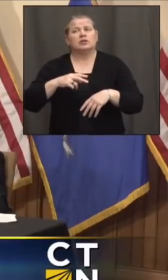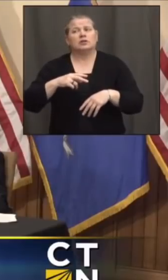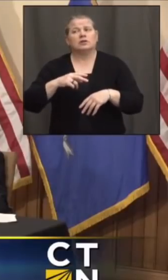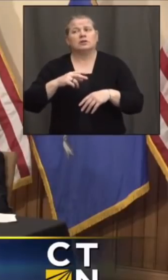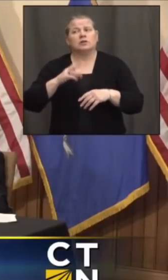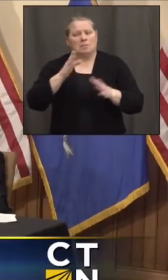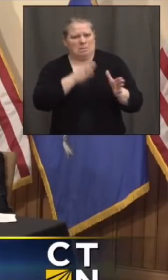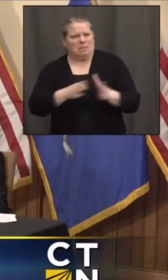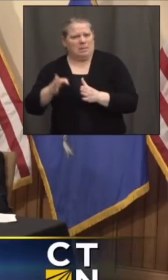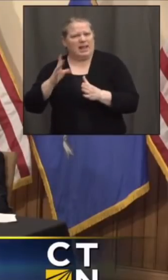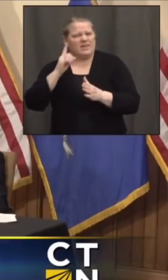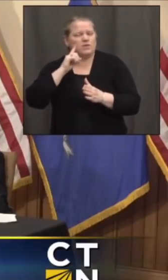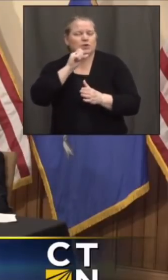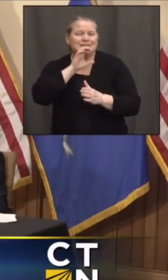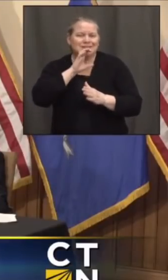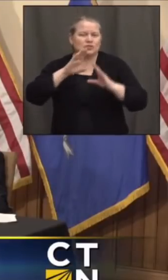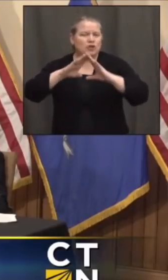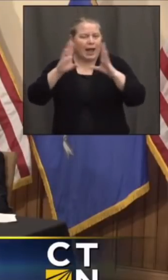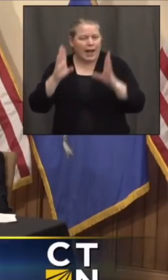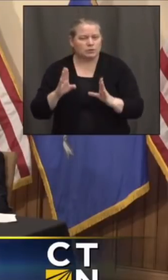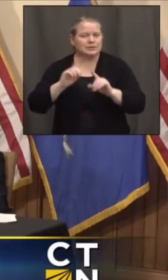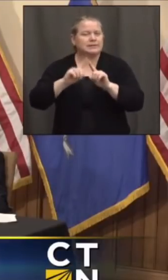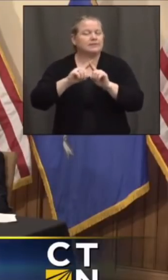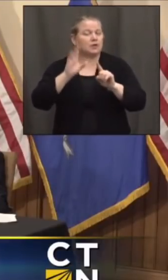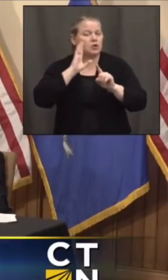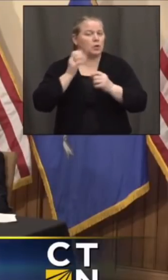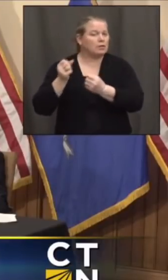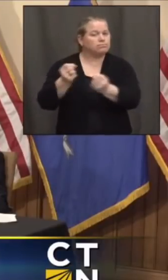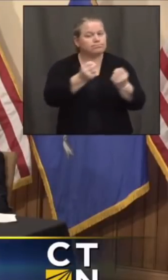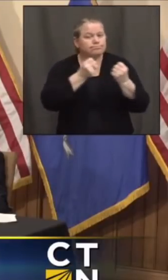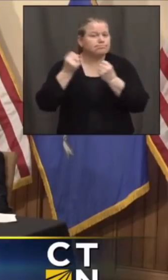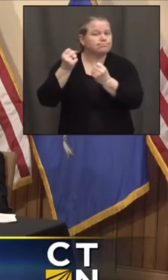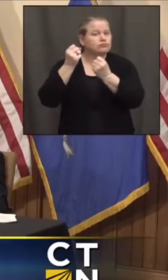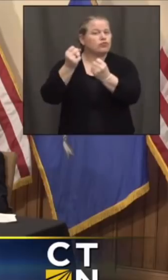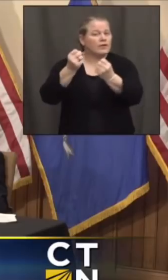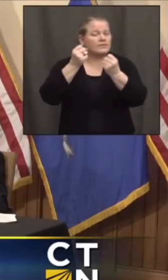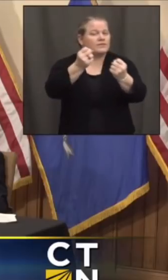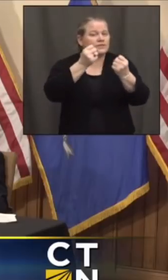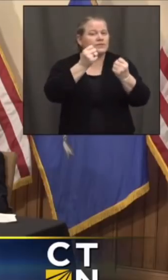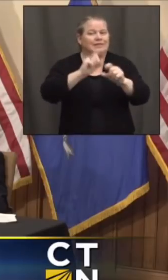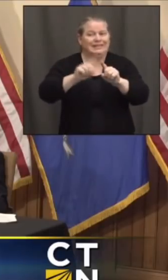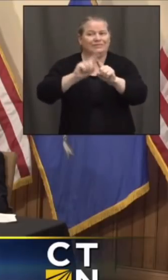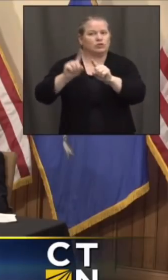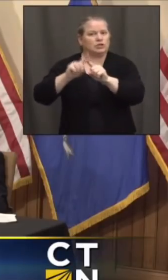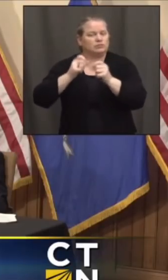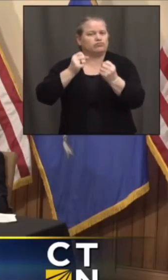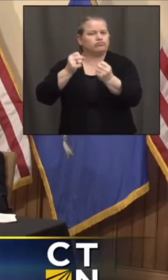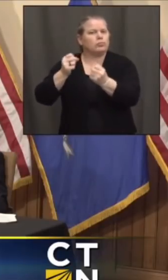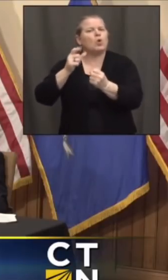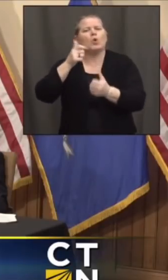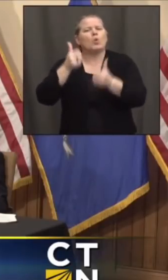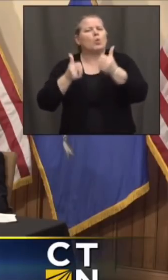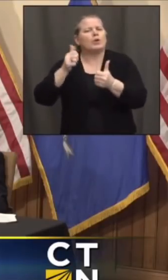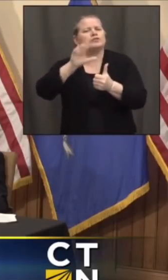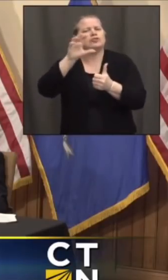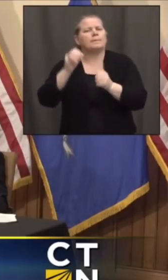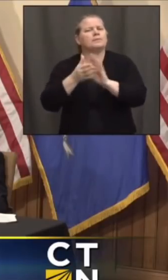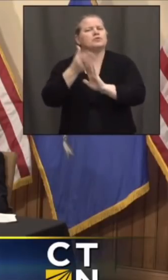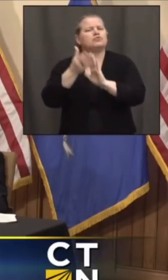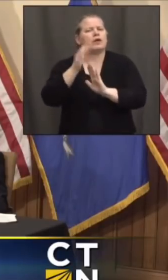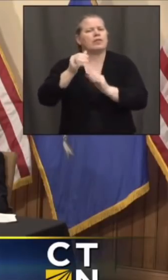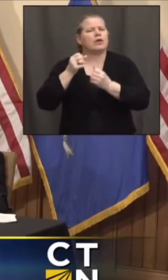for seniors, people in senior housing. Who is running the mobile testing? What providers are running testing